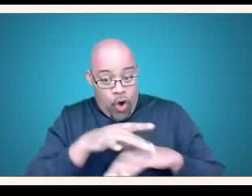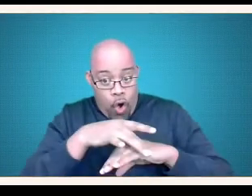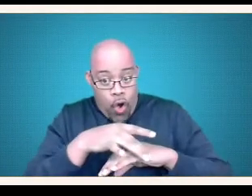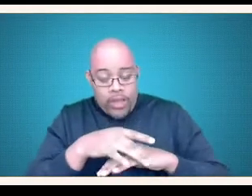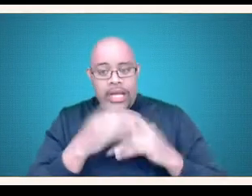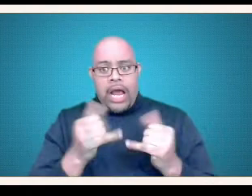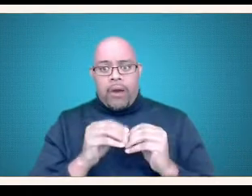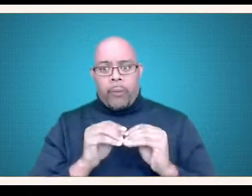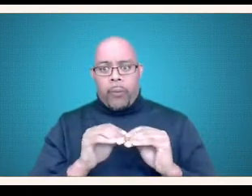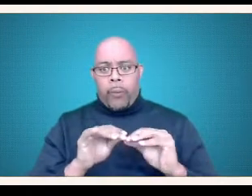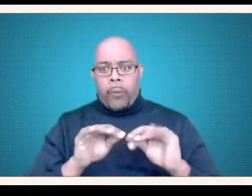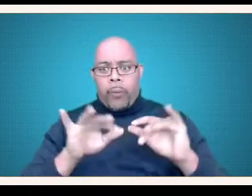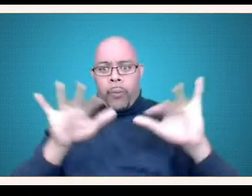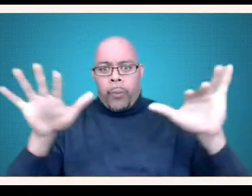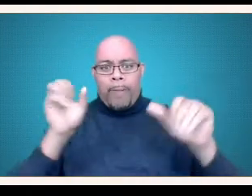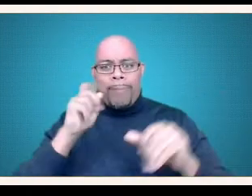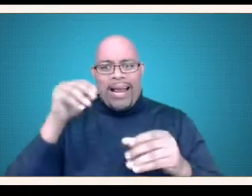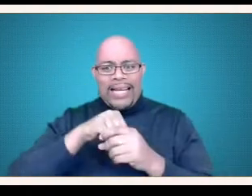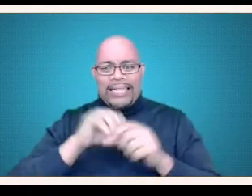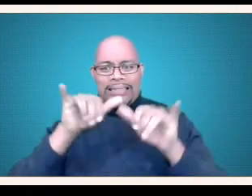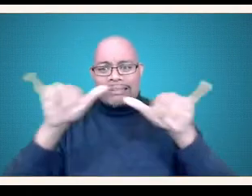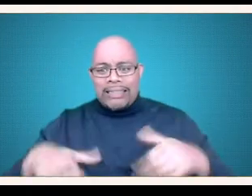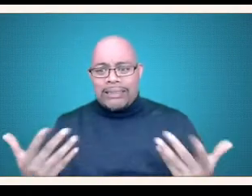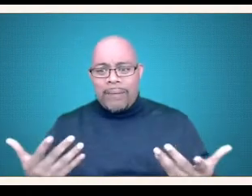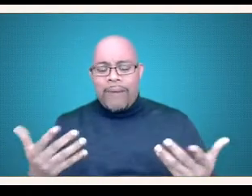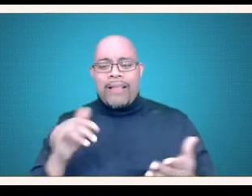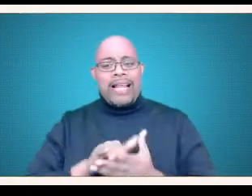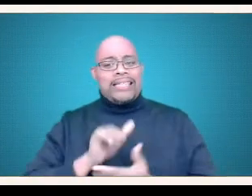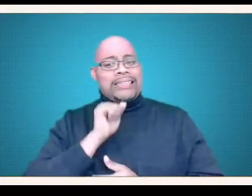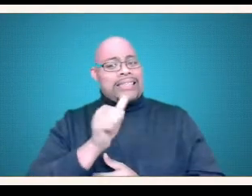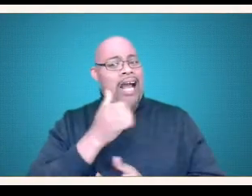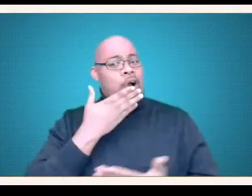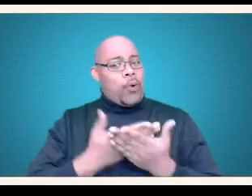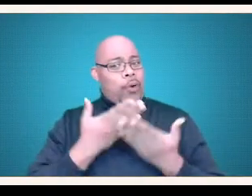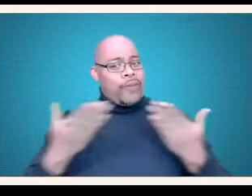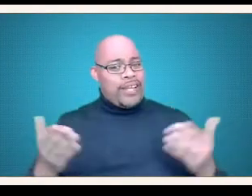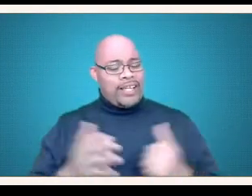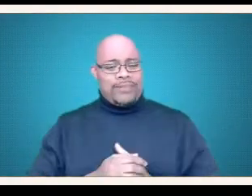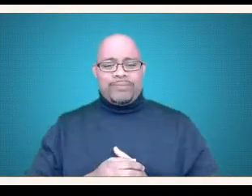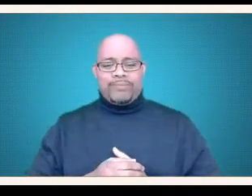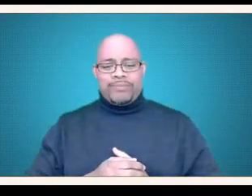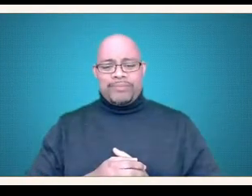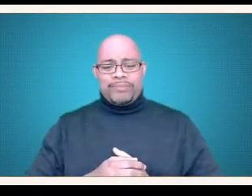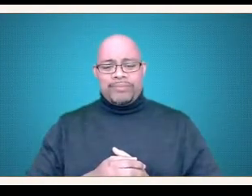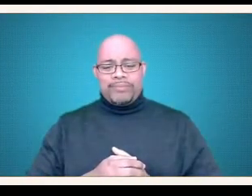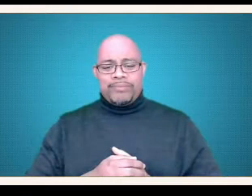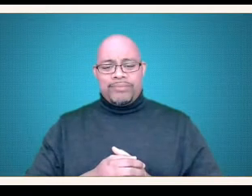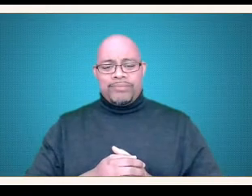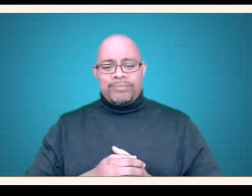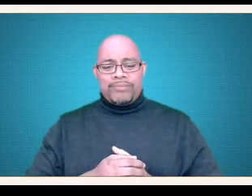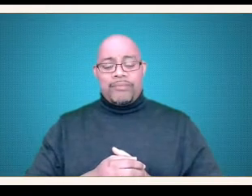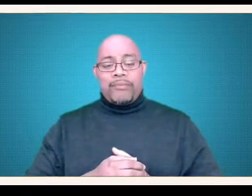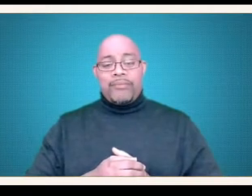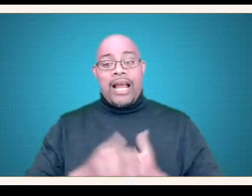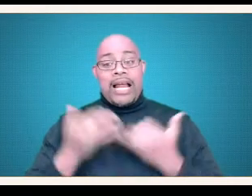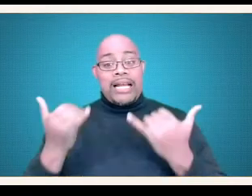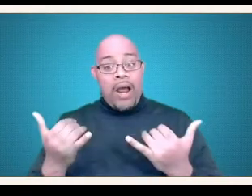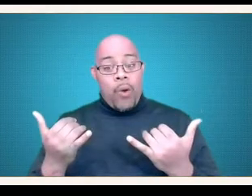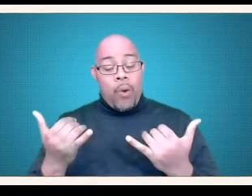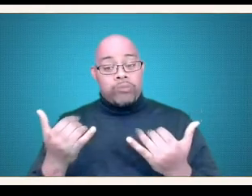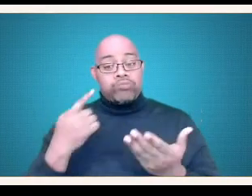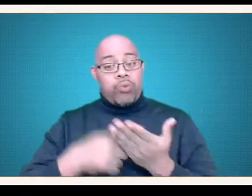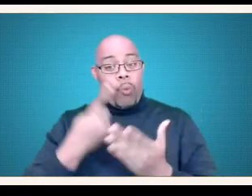were frozen in these permafrost now making their ways back into the ecosystems. So that's not necessarily a good thing.